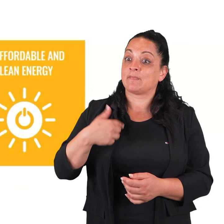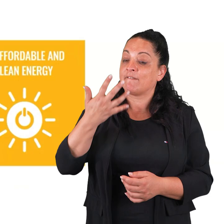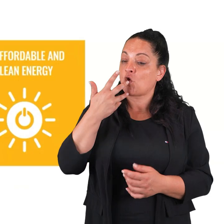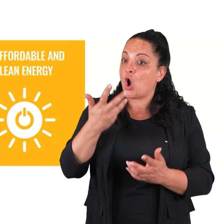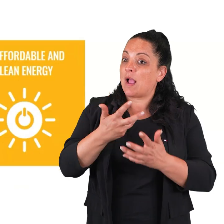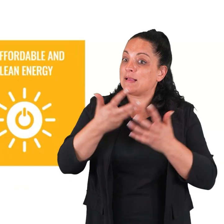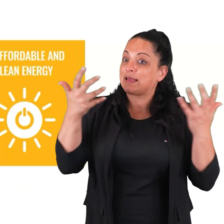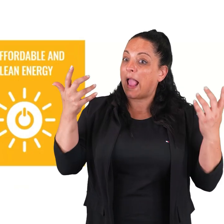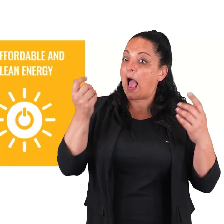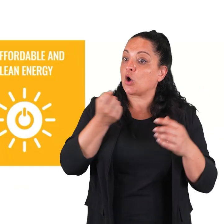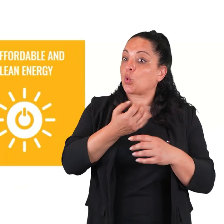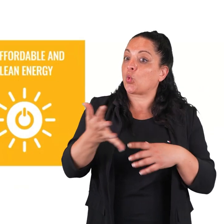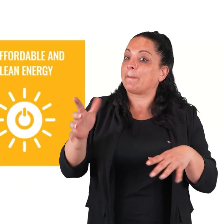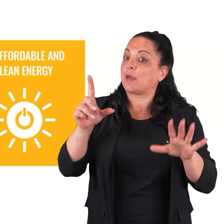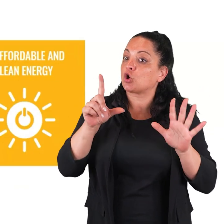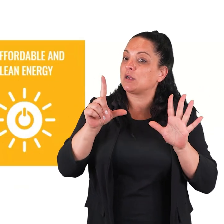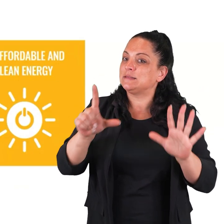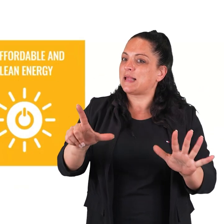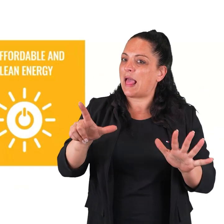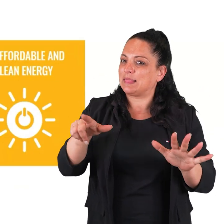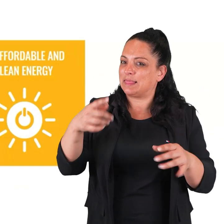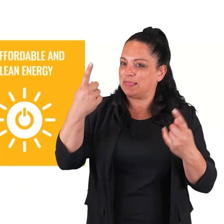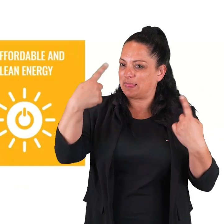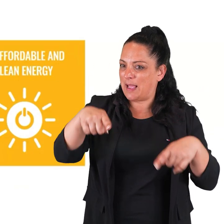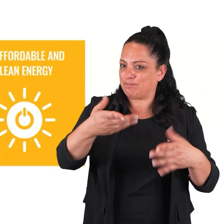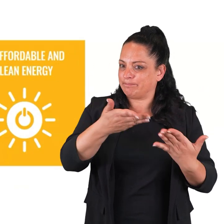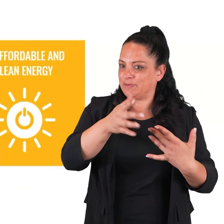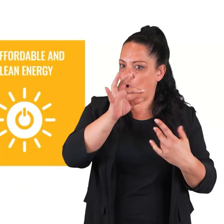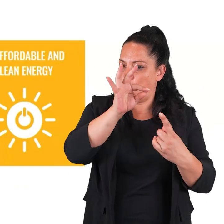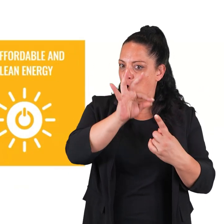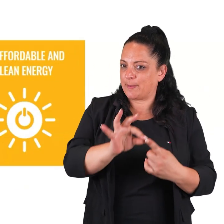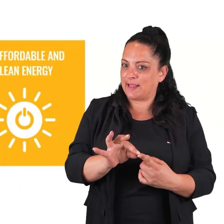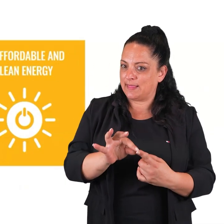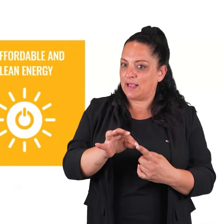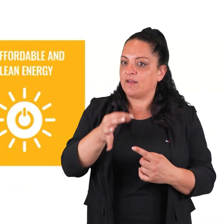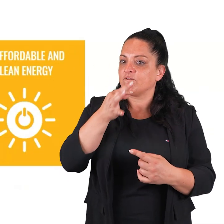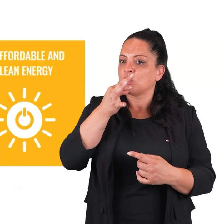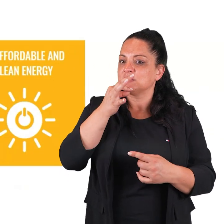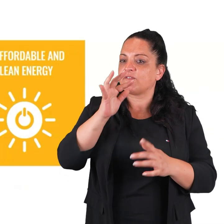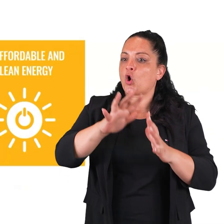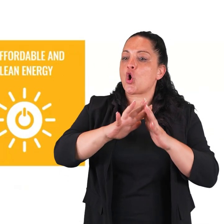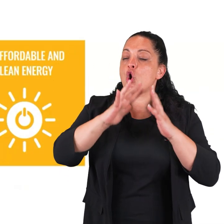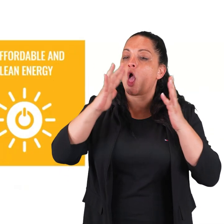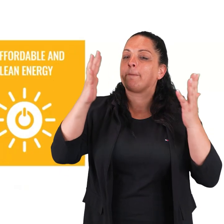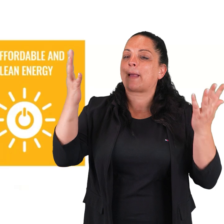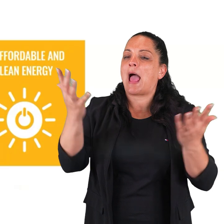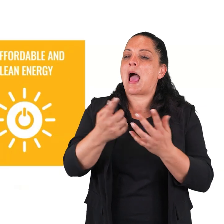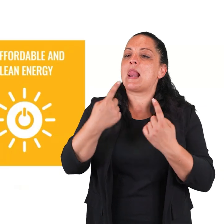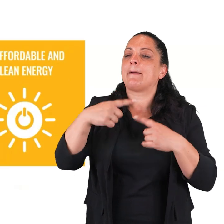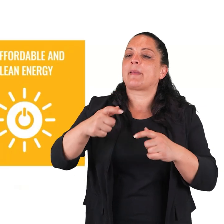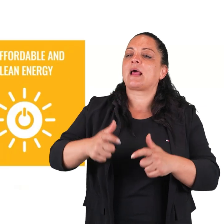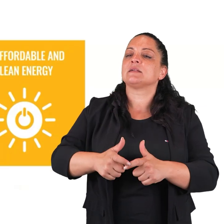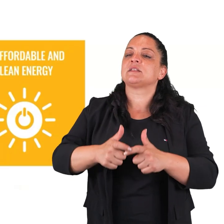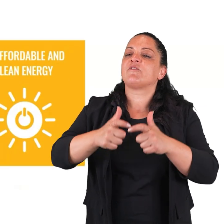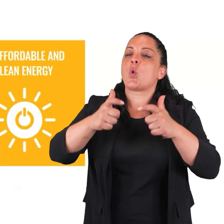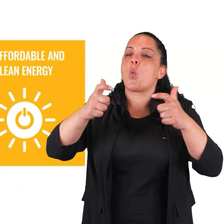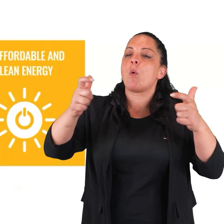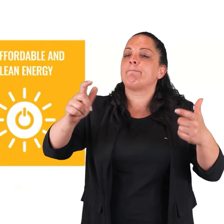the accessibility of energy resources for everyone. We want to highlight